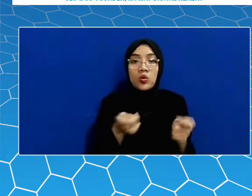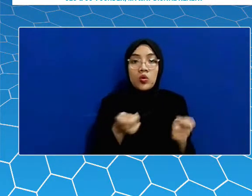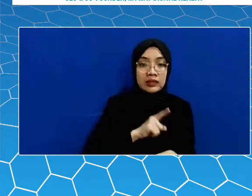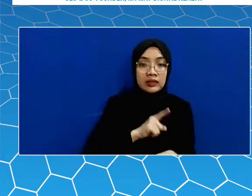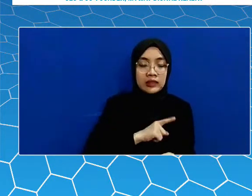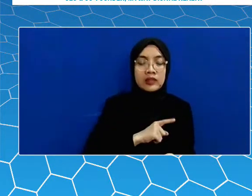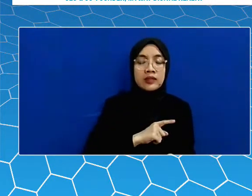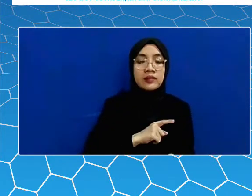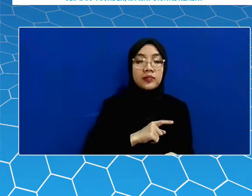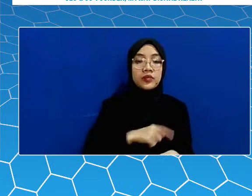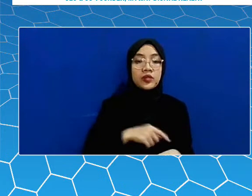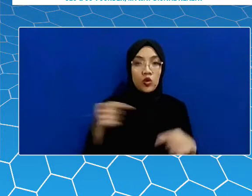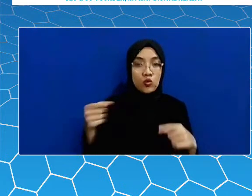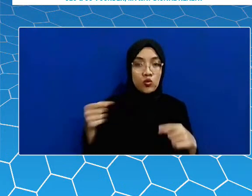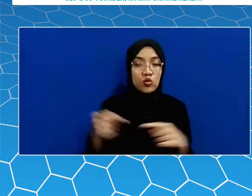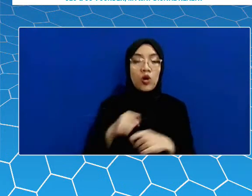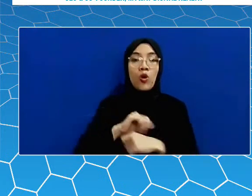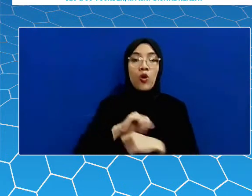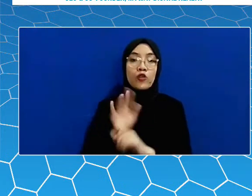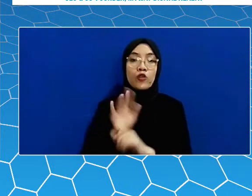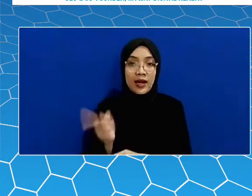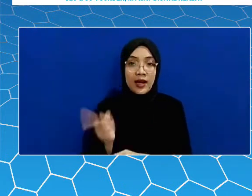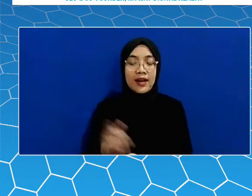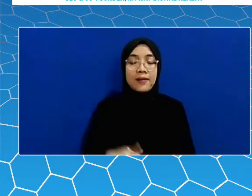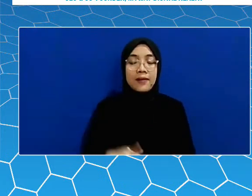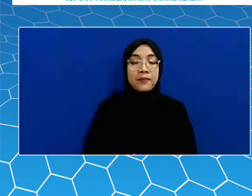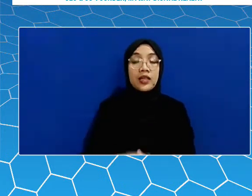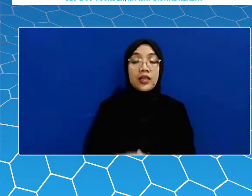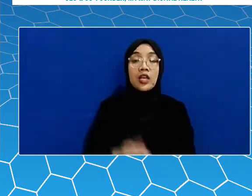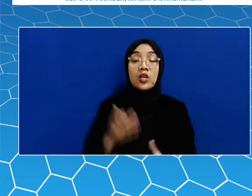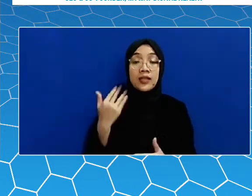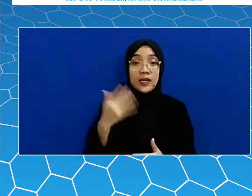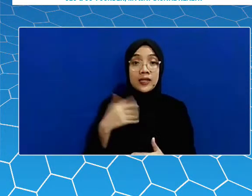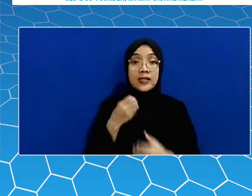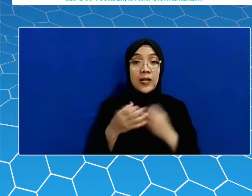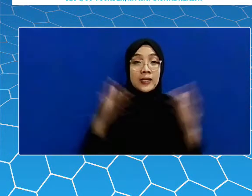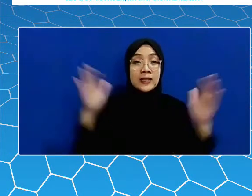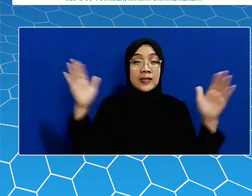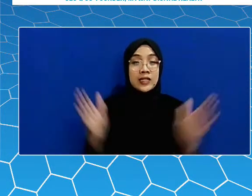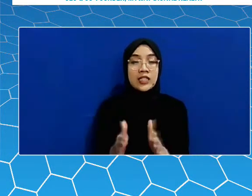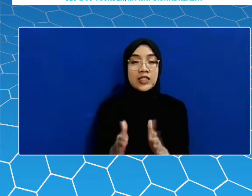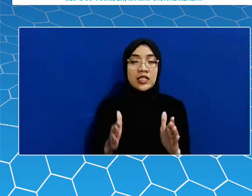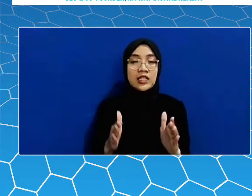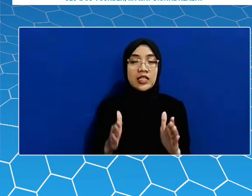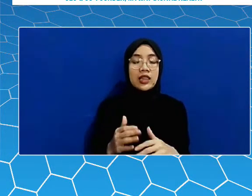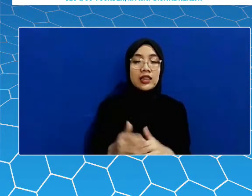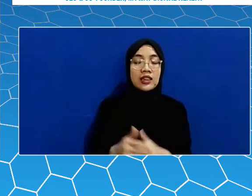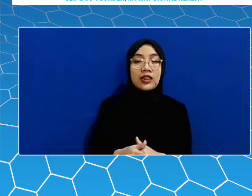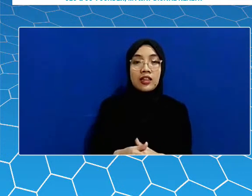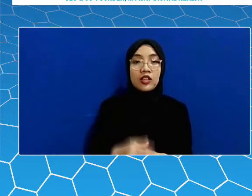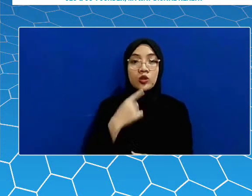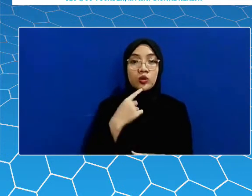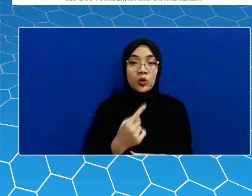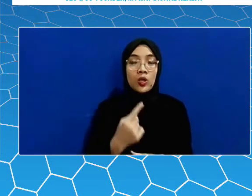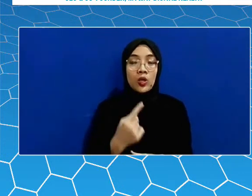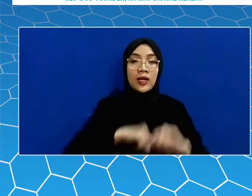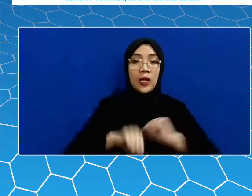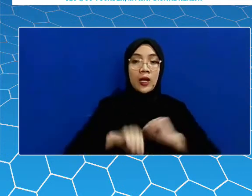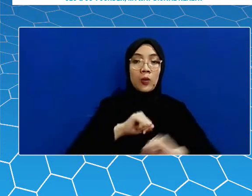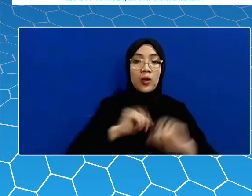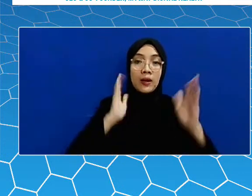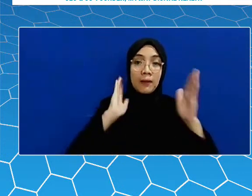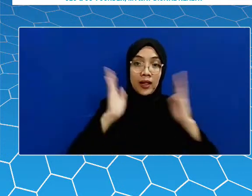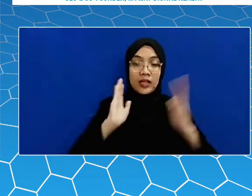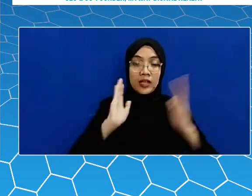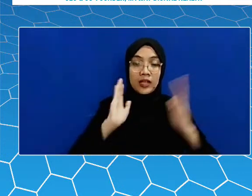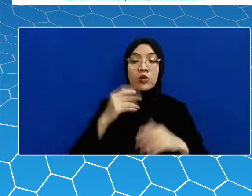that's just a very quick summary of, as I say, the backdrop in Scotland, the work that we are starting to do in Malaysia to bring some of these approaches forward, and